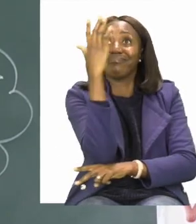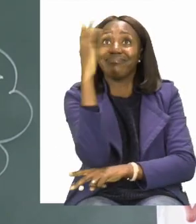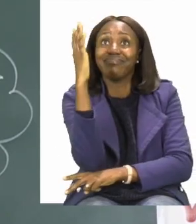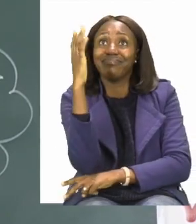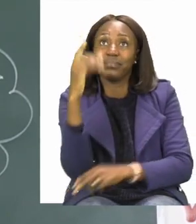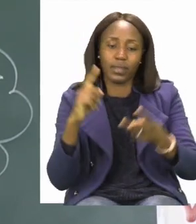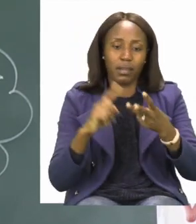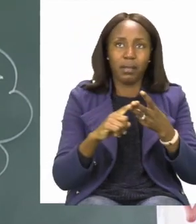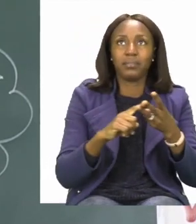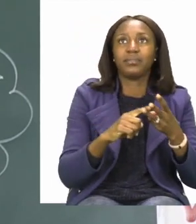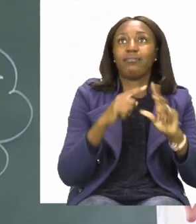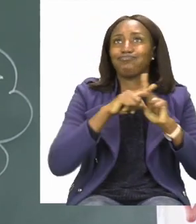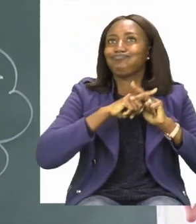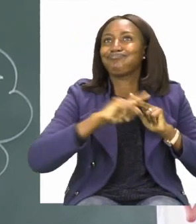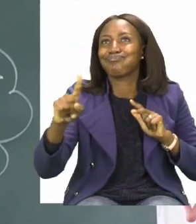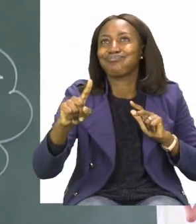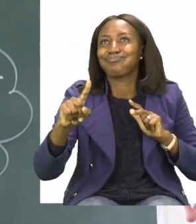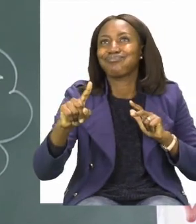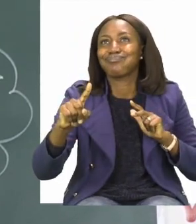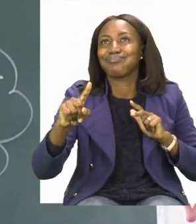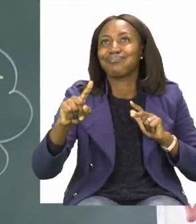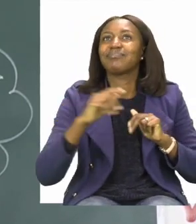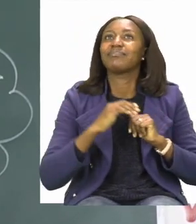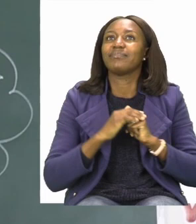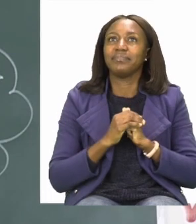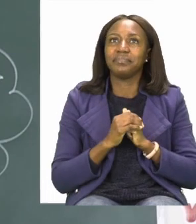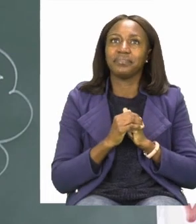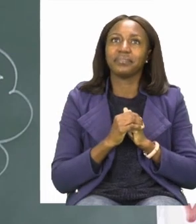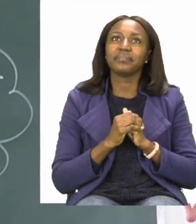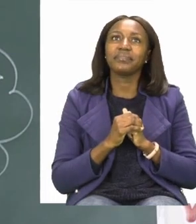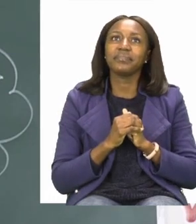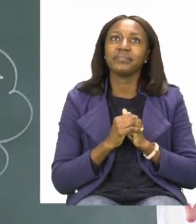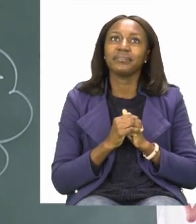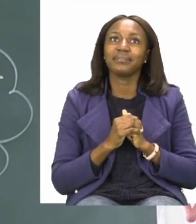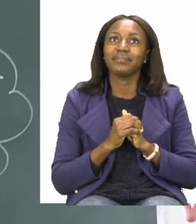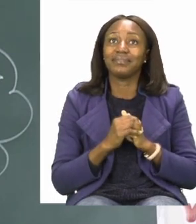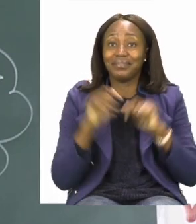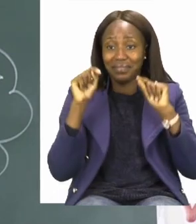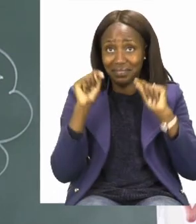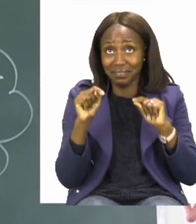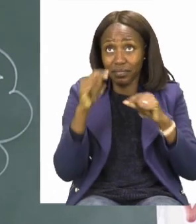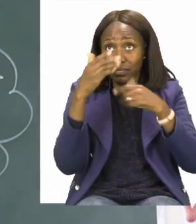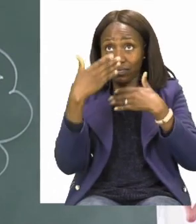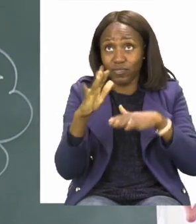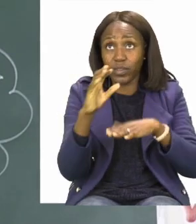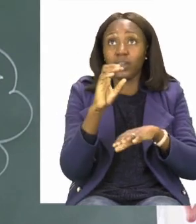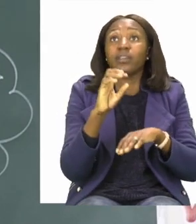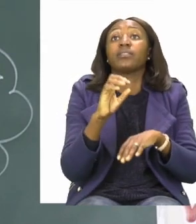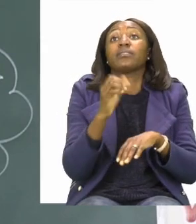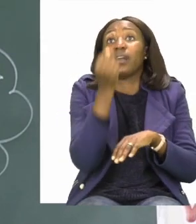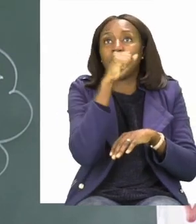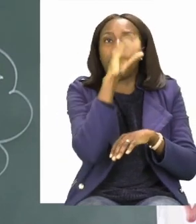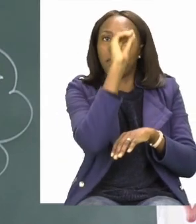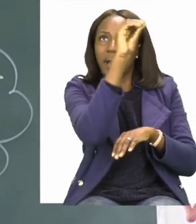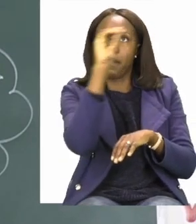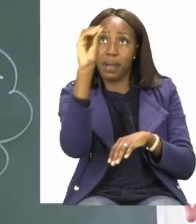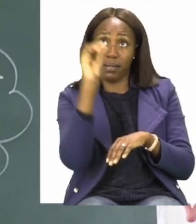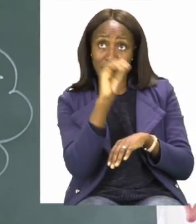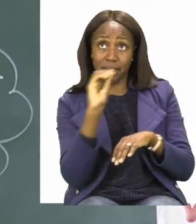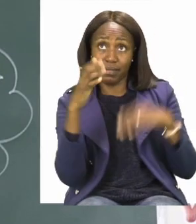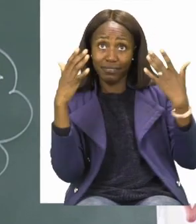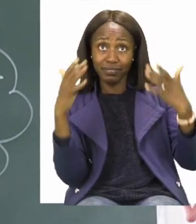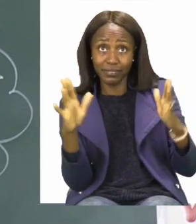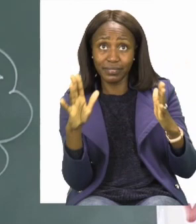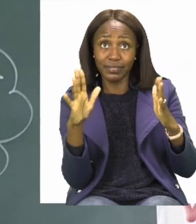tree, and flee. The next step, boys and girls, is to make sure that we